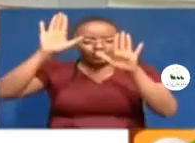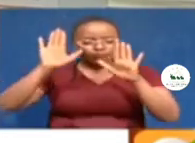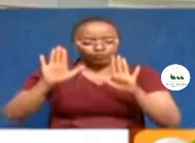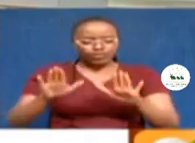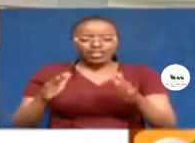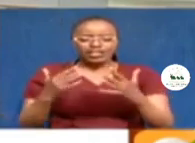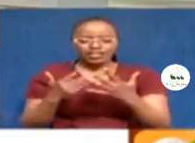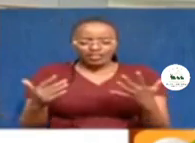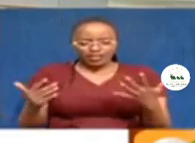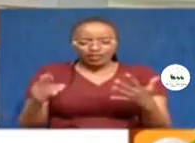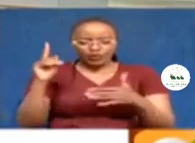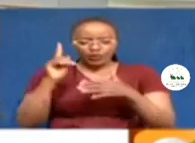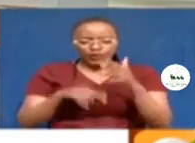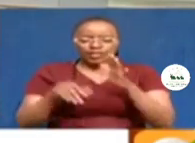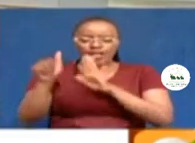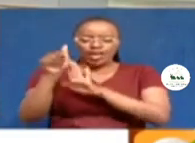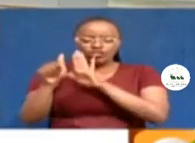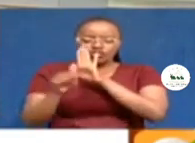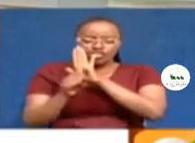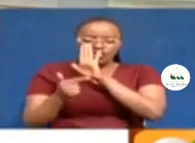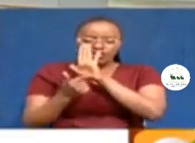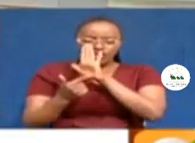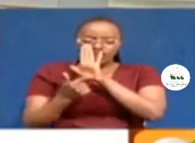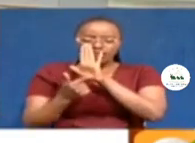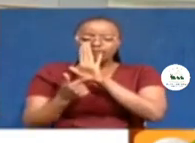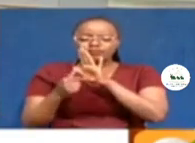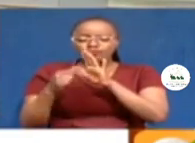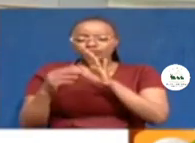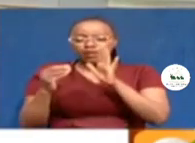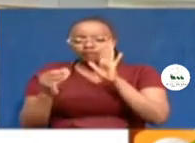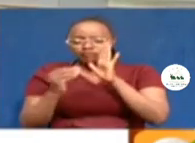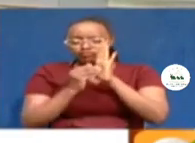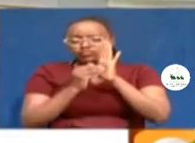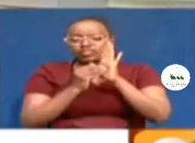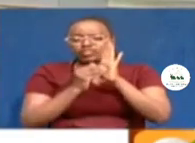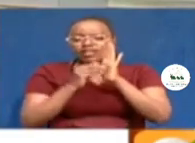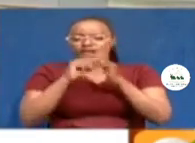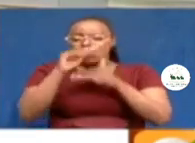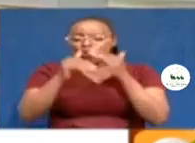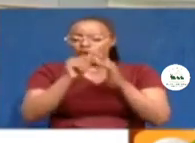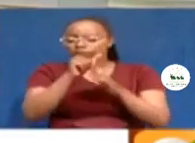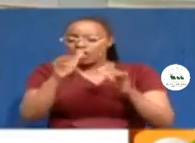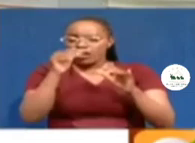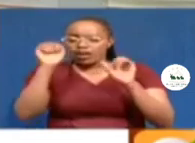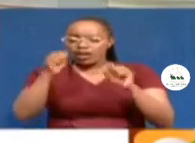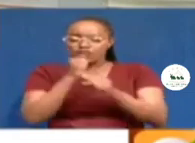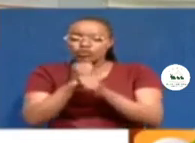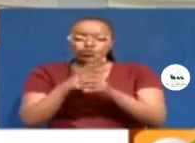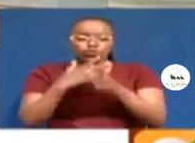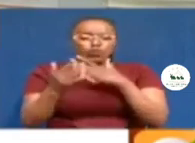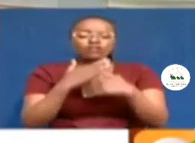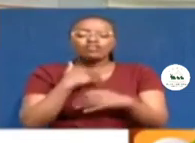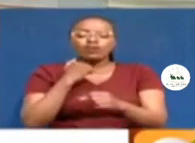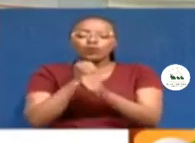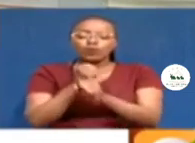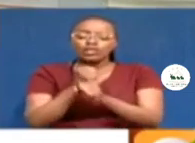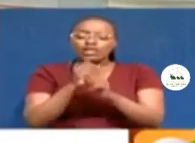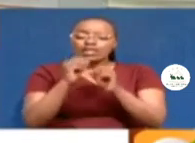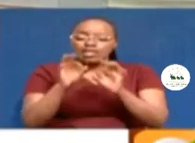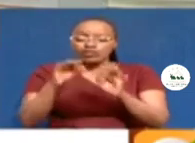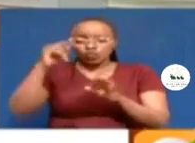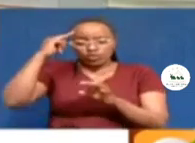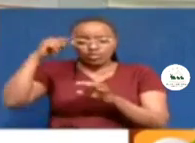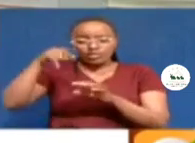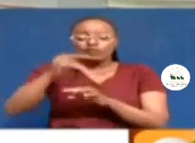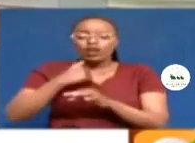critically, is agenda setting. That all these people may do everything that they are doing, and if we think that